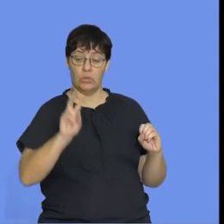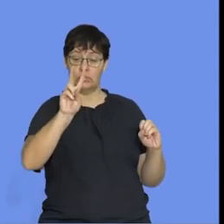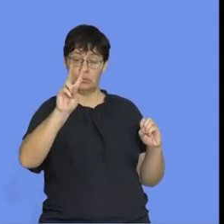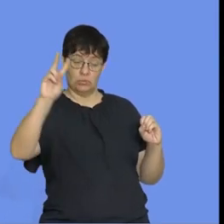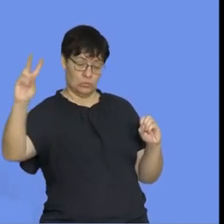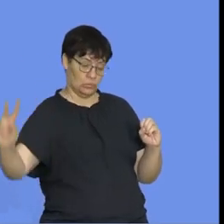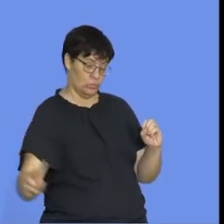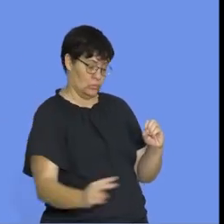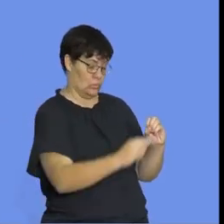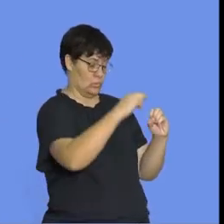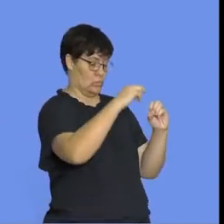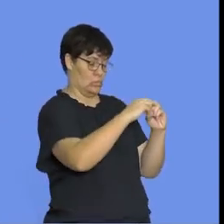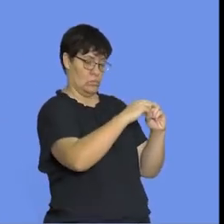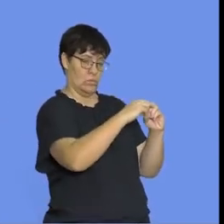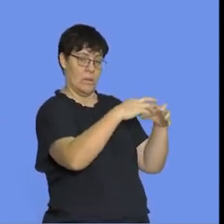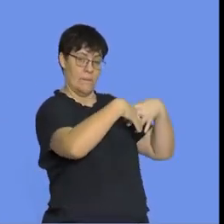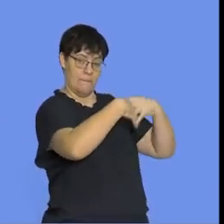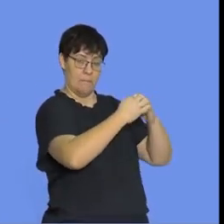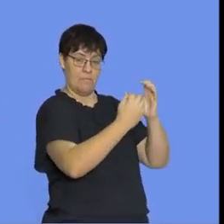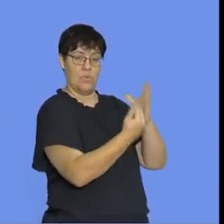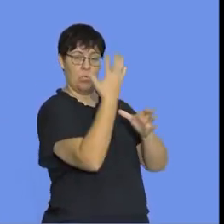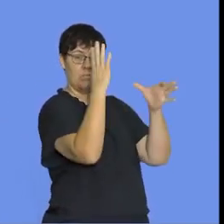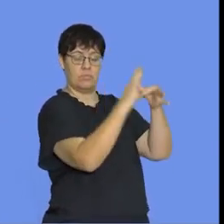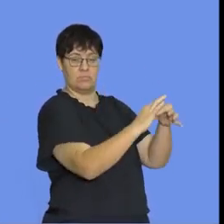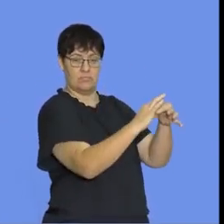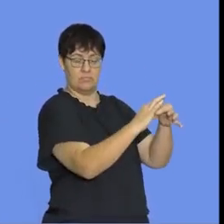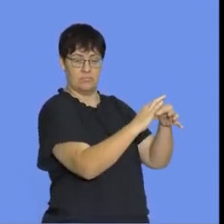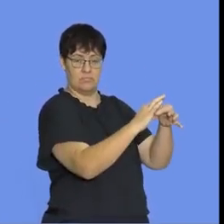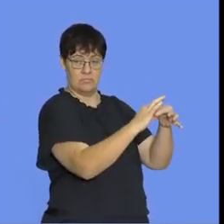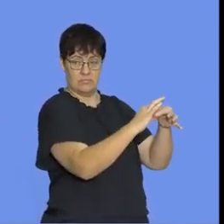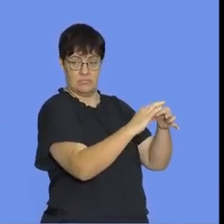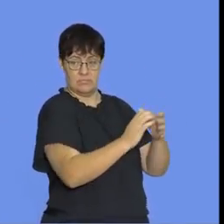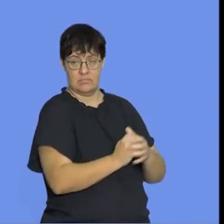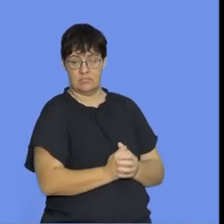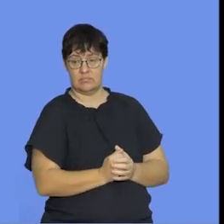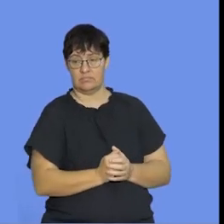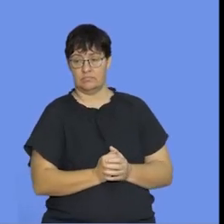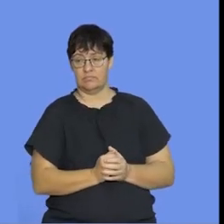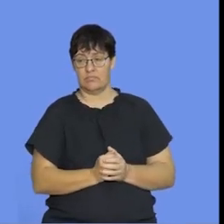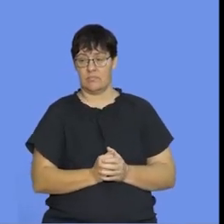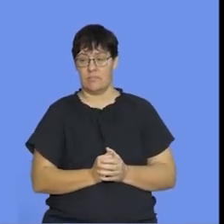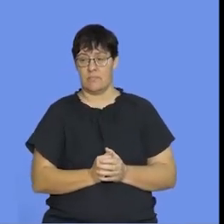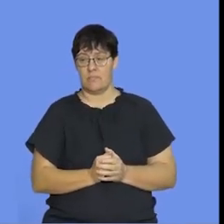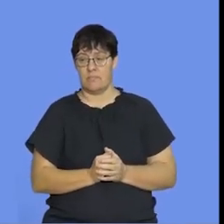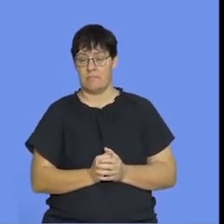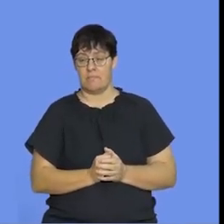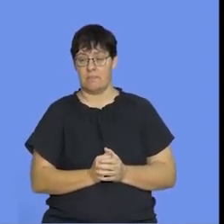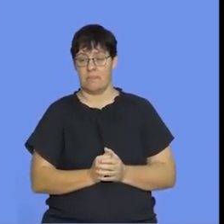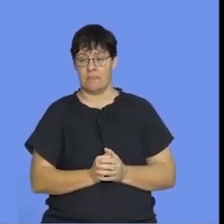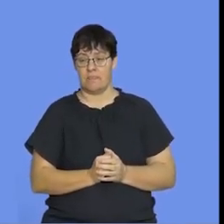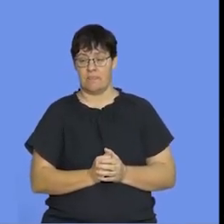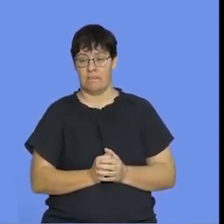So these are the new bonds that are formed. Now, bonds that are broken, okay, these are formed, and